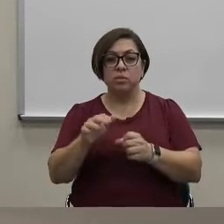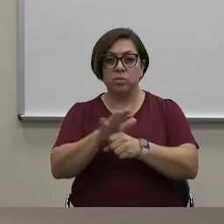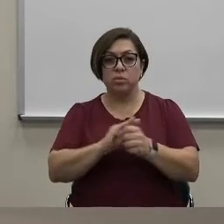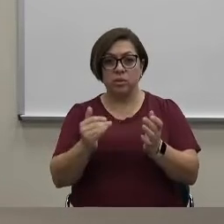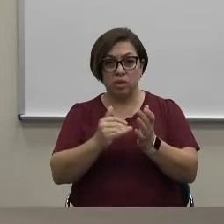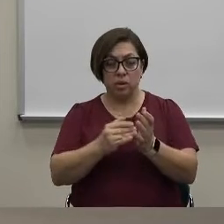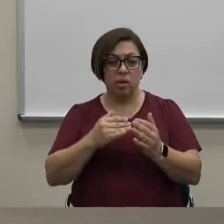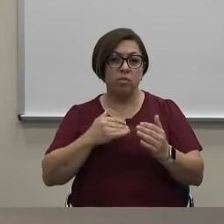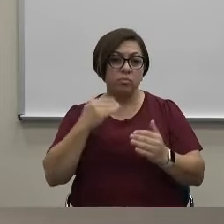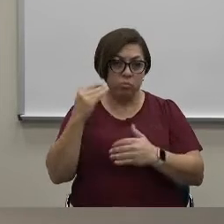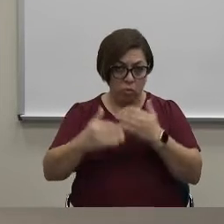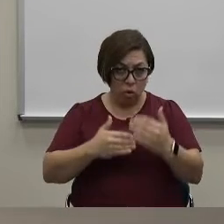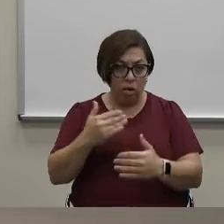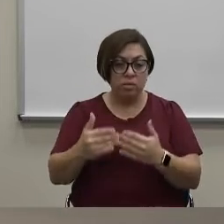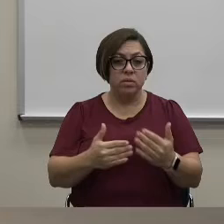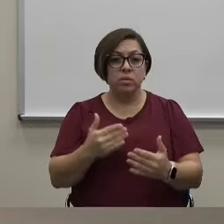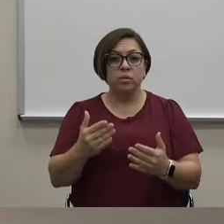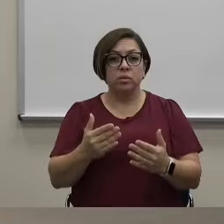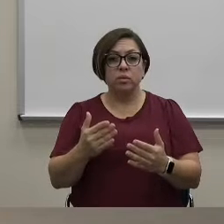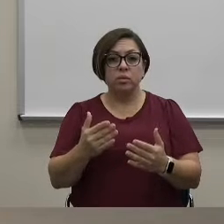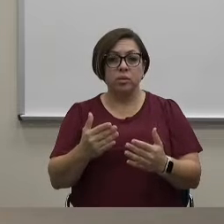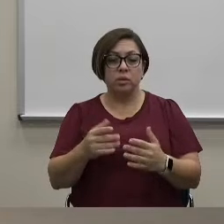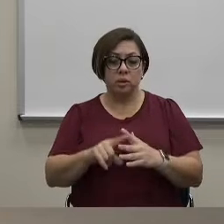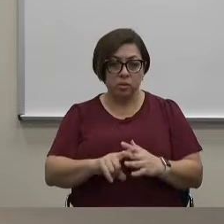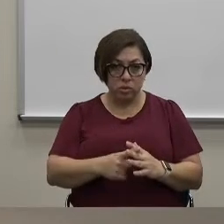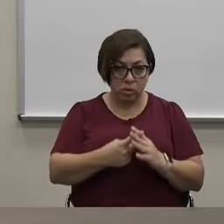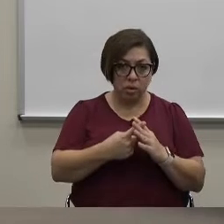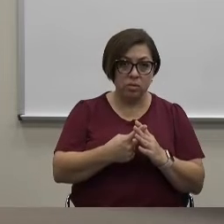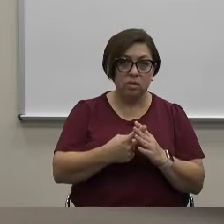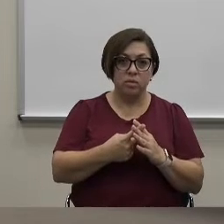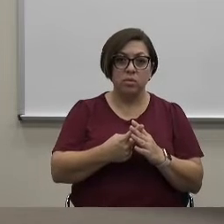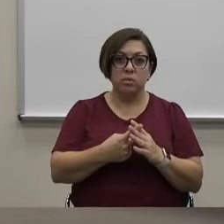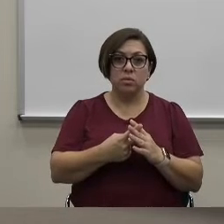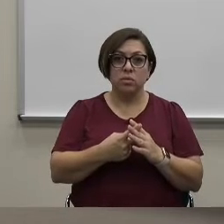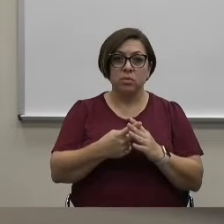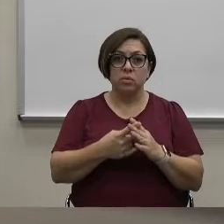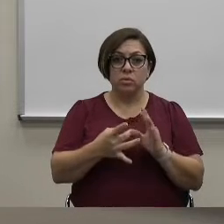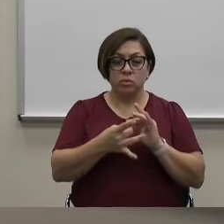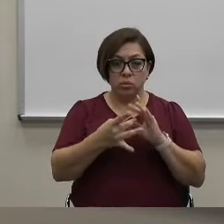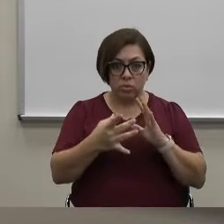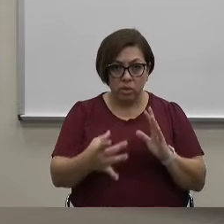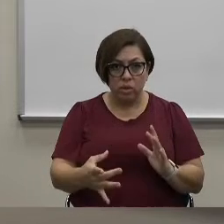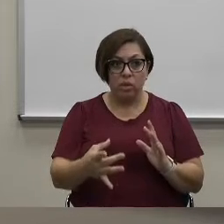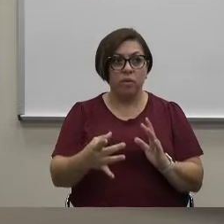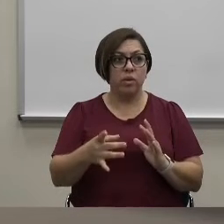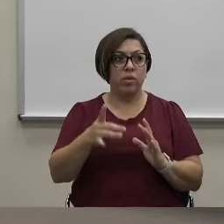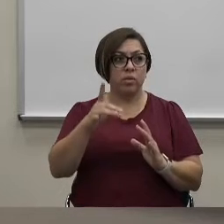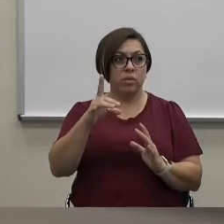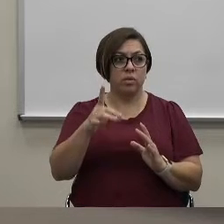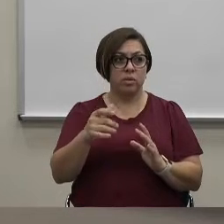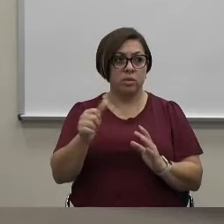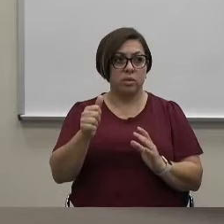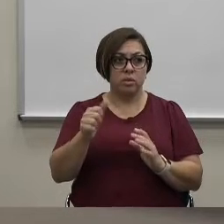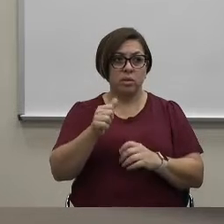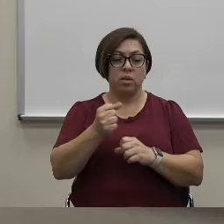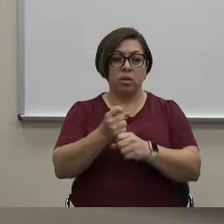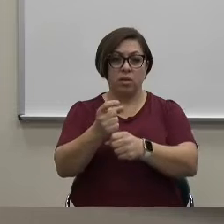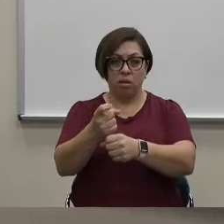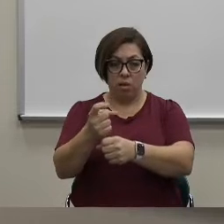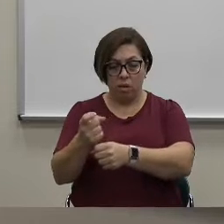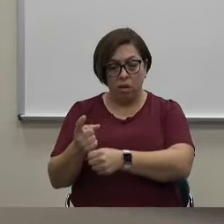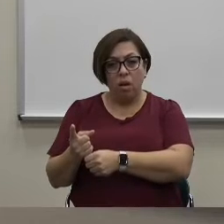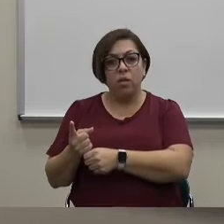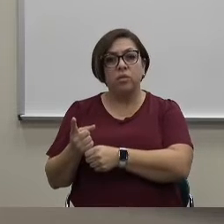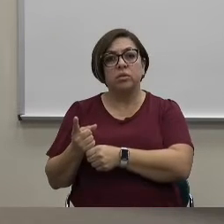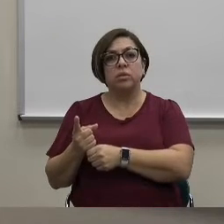process is instigated or begins with the release of the decennial census data every 10 years. And once that